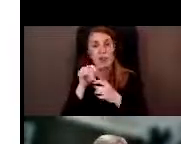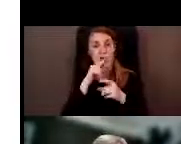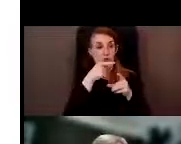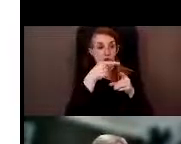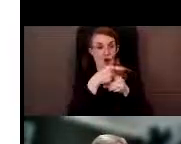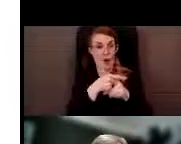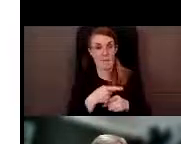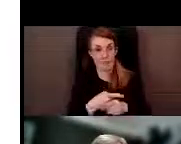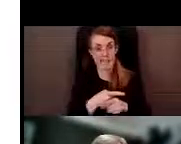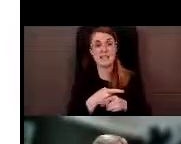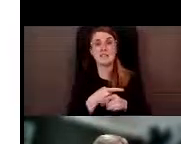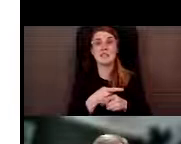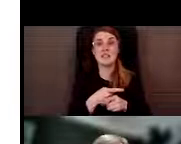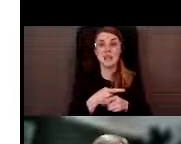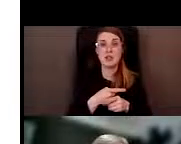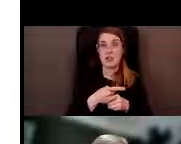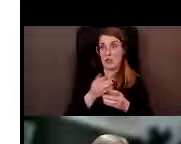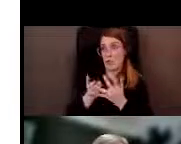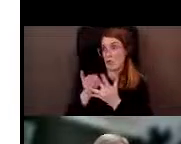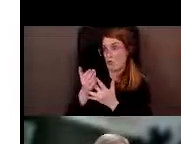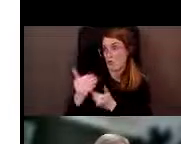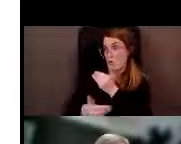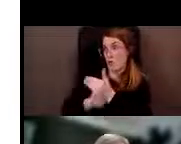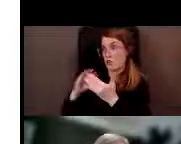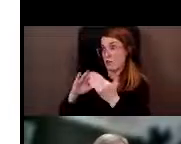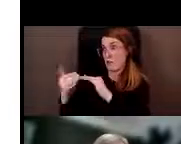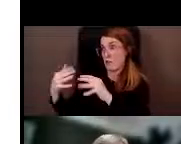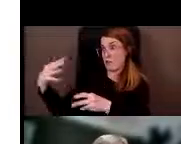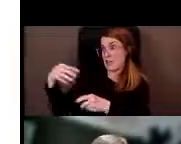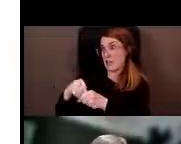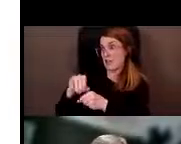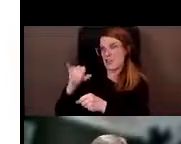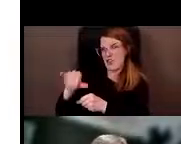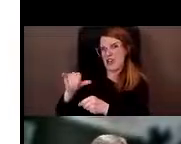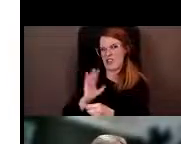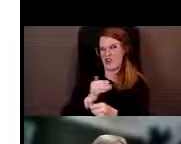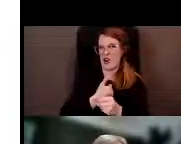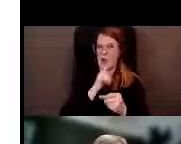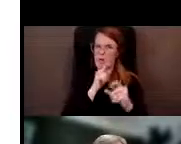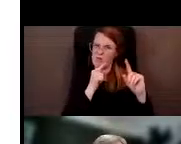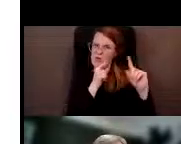this community engagement process is a big part of what we want to try to accomplish.